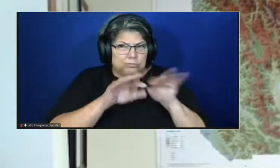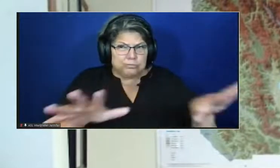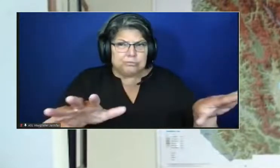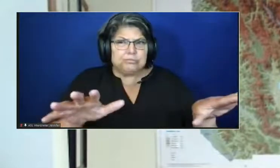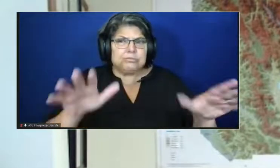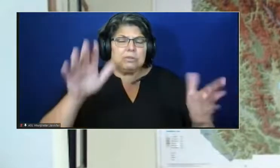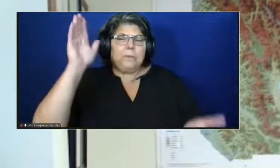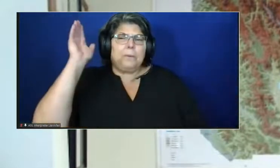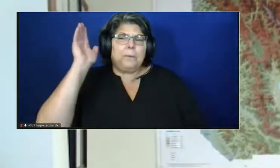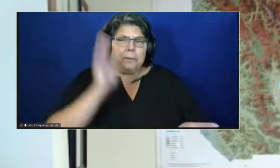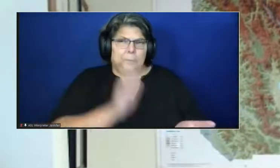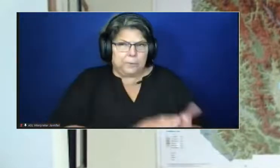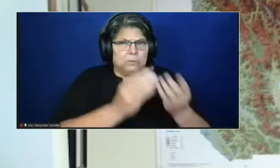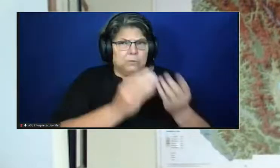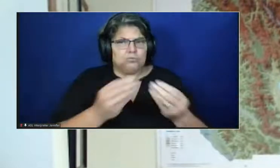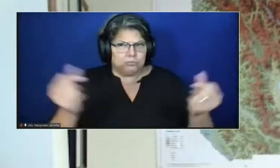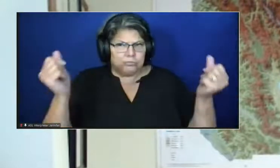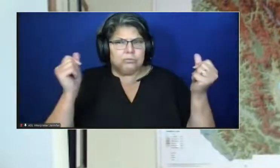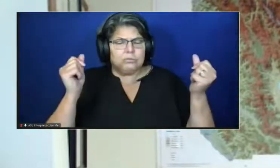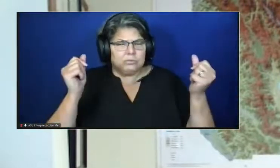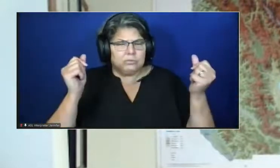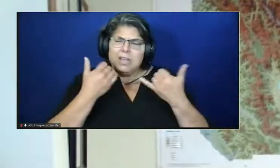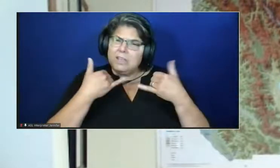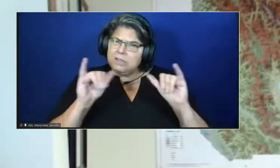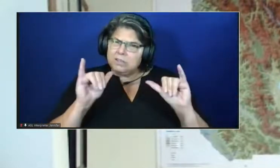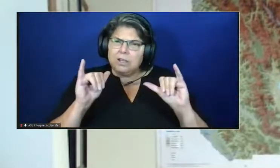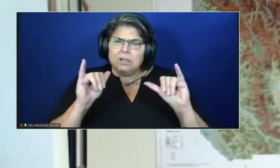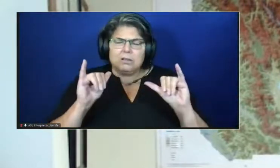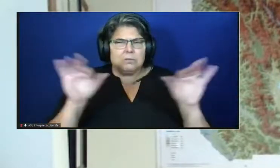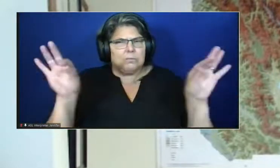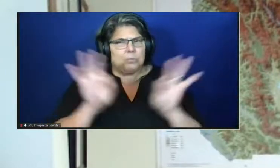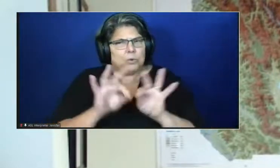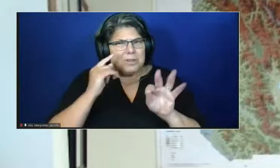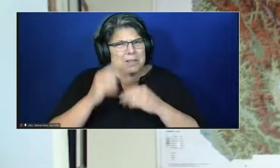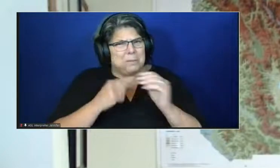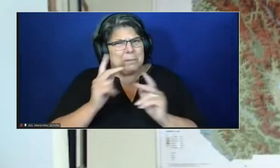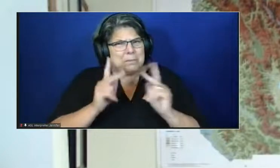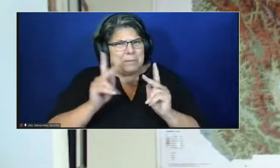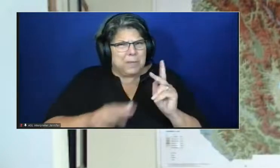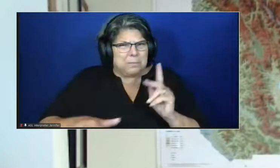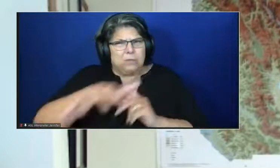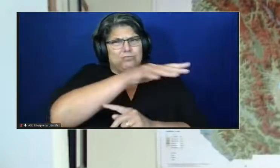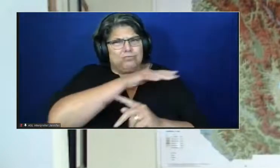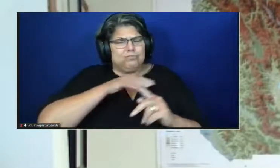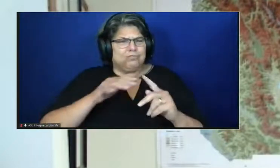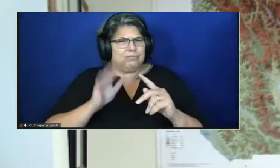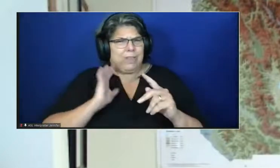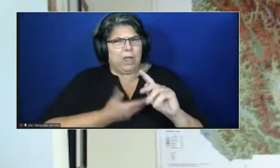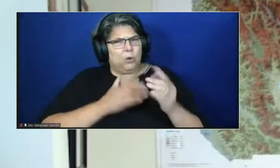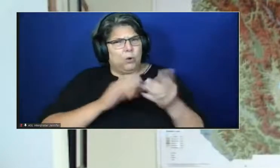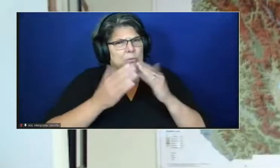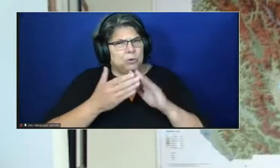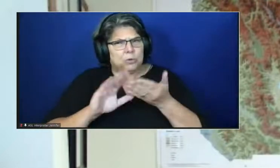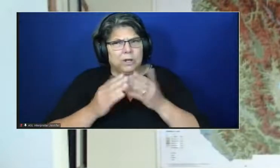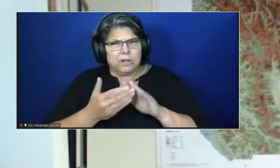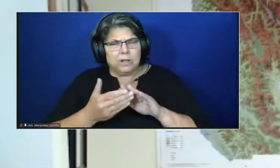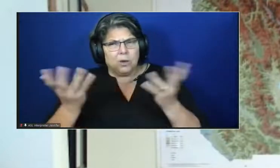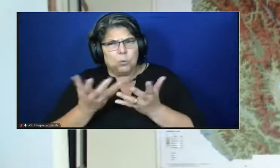pandemic is behind us. We still want to think about our communities and what might we be passing along to